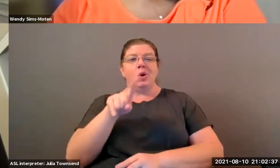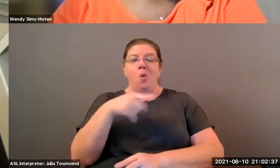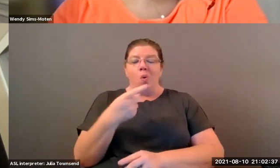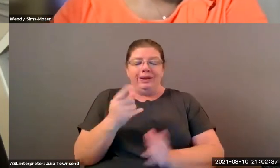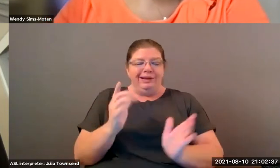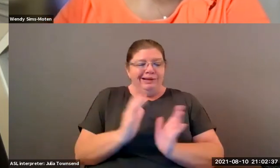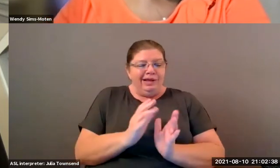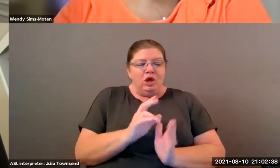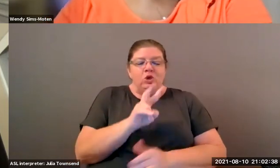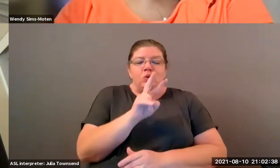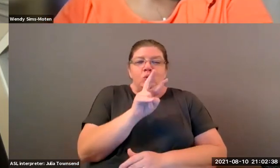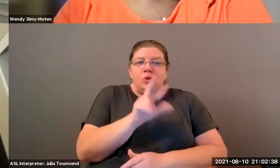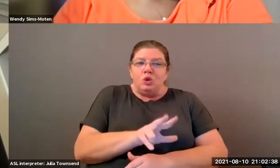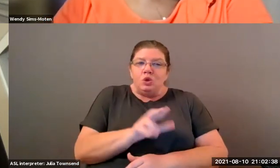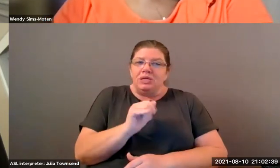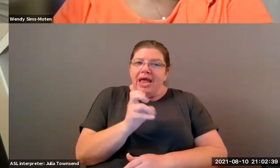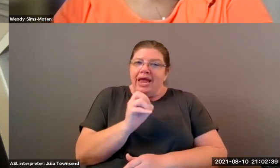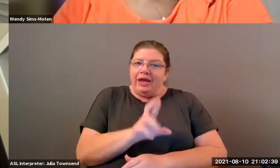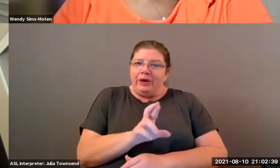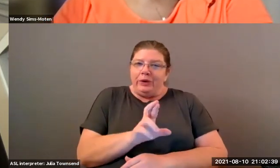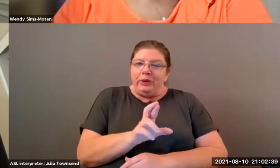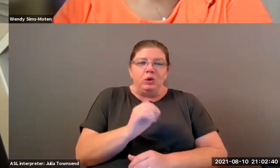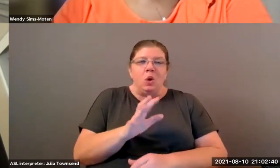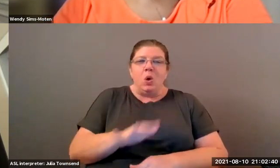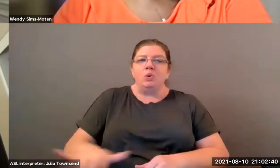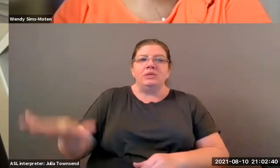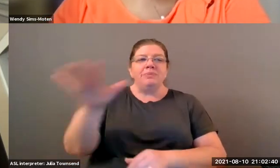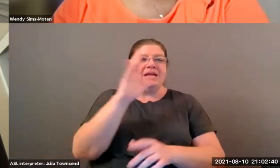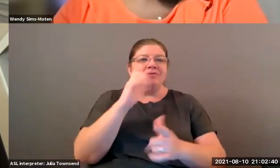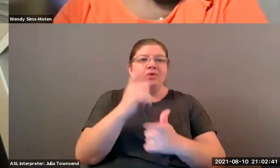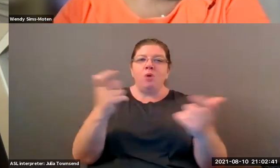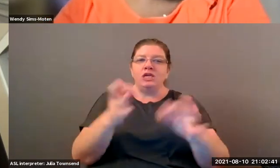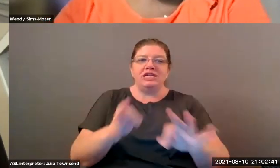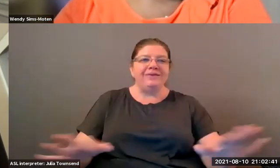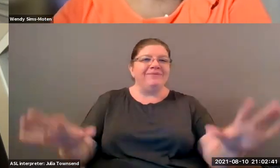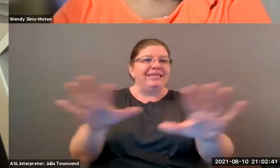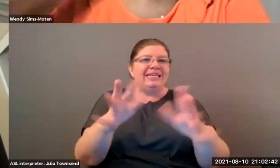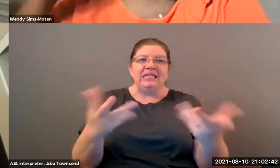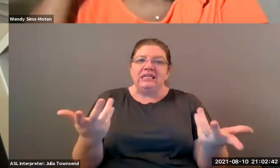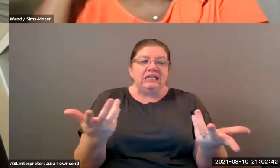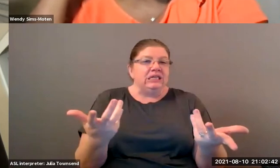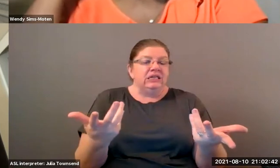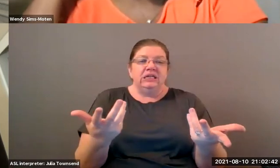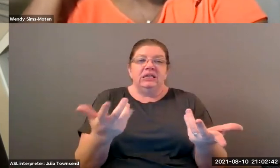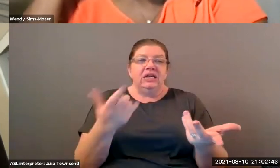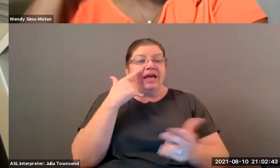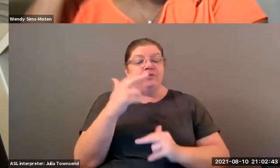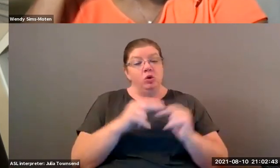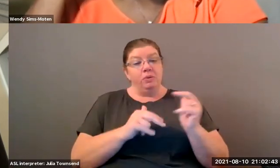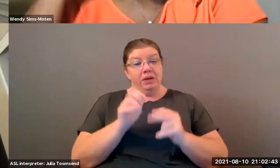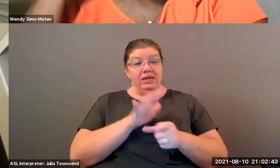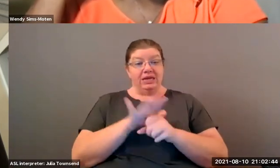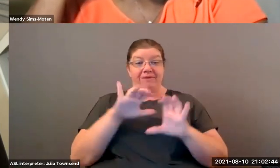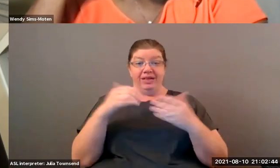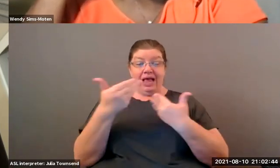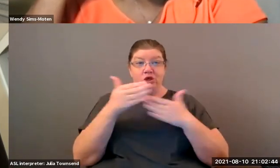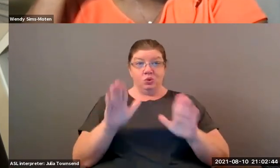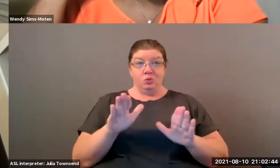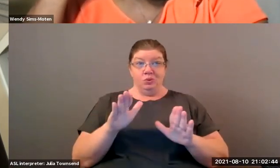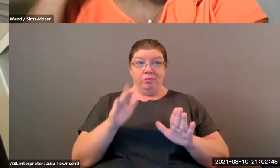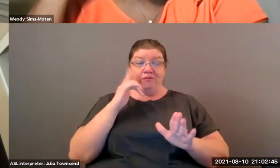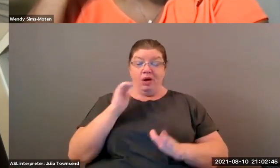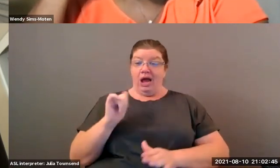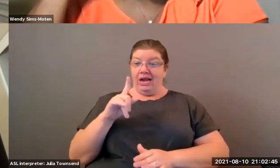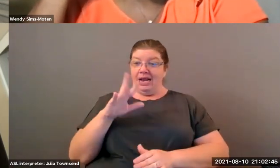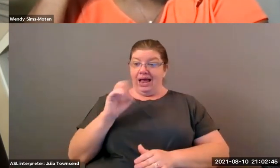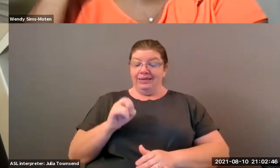so there would be no space for a large field there. You know, I think either way, if you build enough classrooms to house Adelante, there's